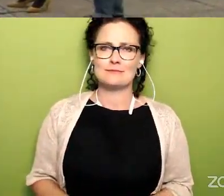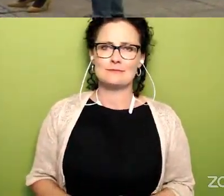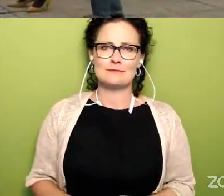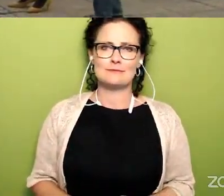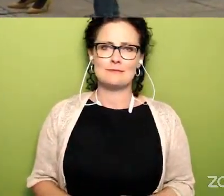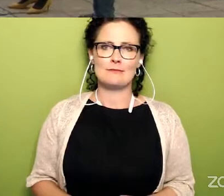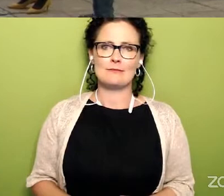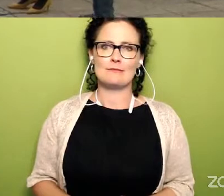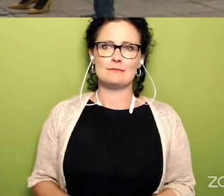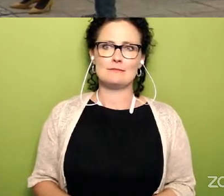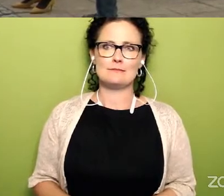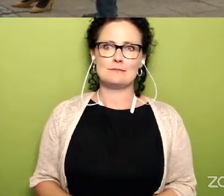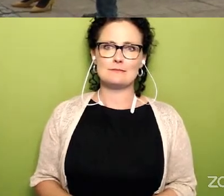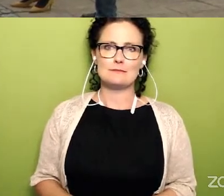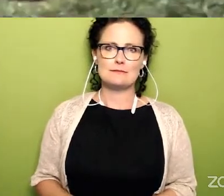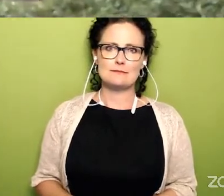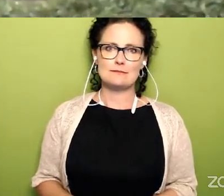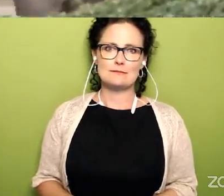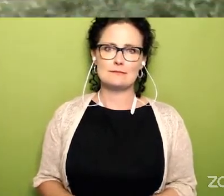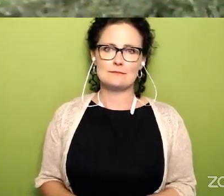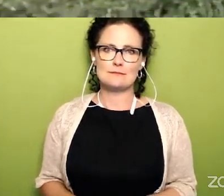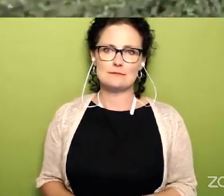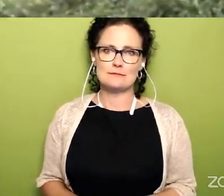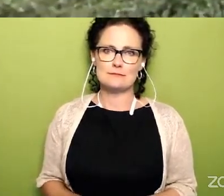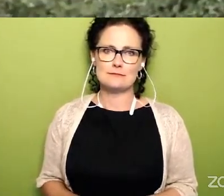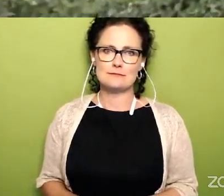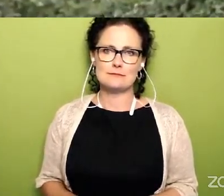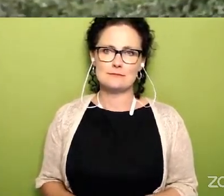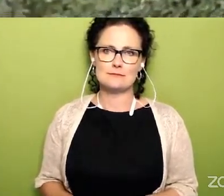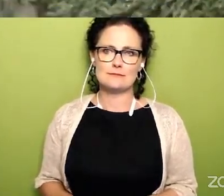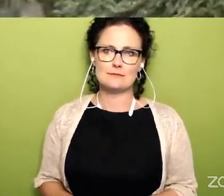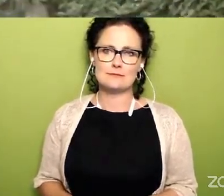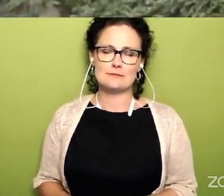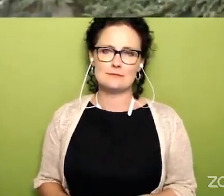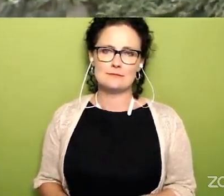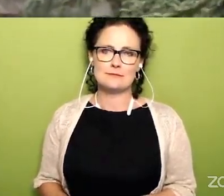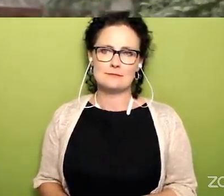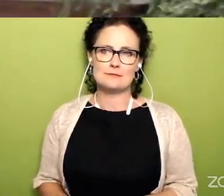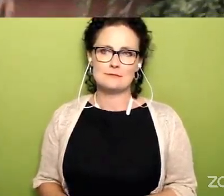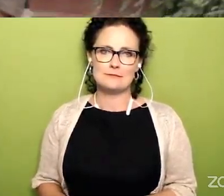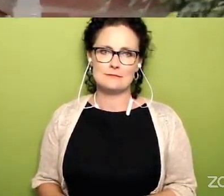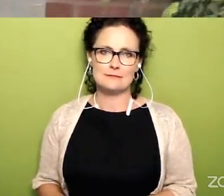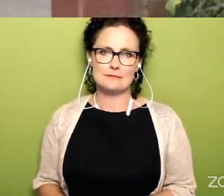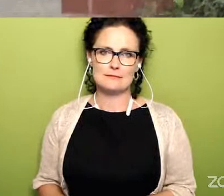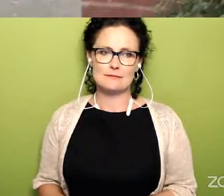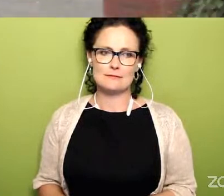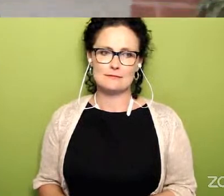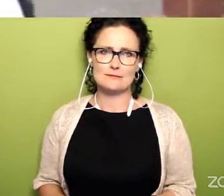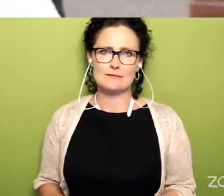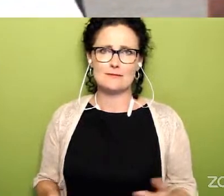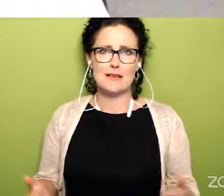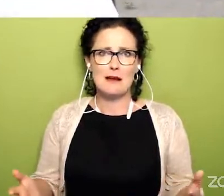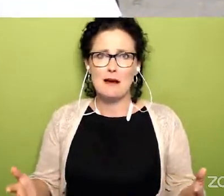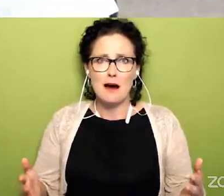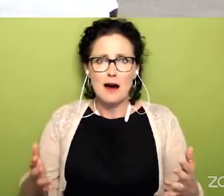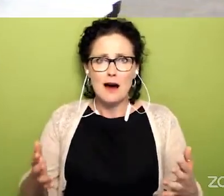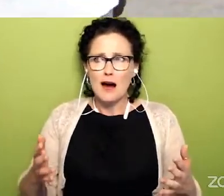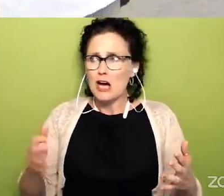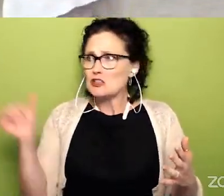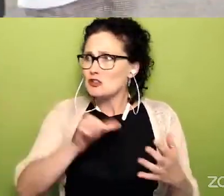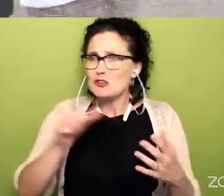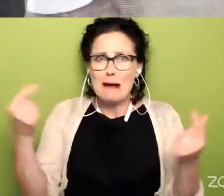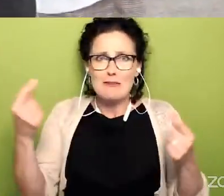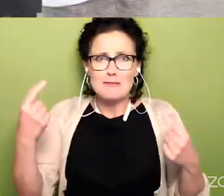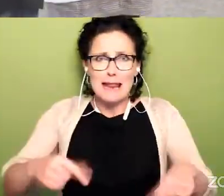I should never have let her go in there alone. What kind of husband am I? First, I bring her all the way to this country,